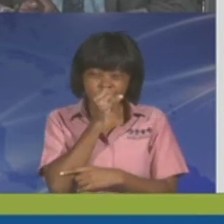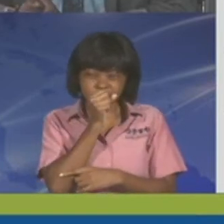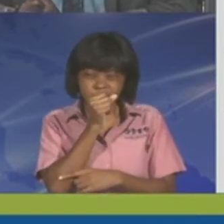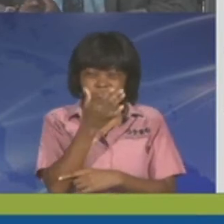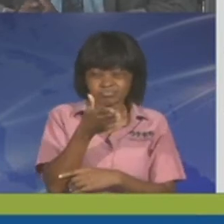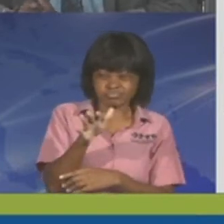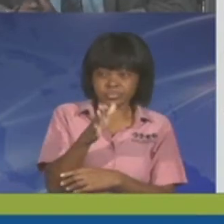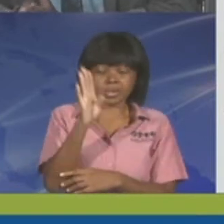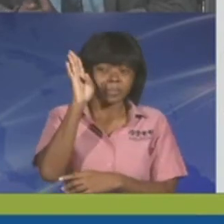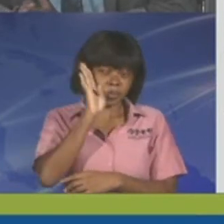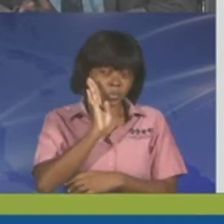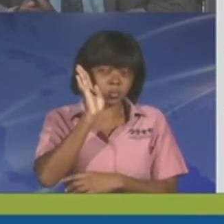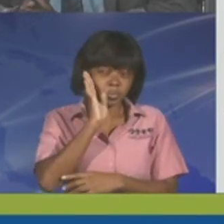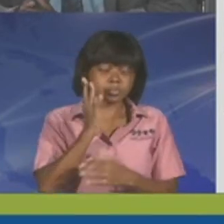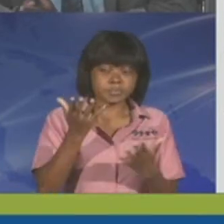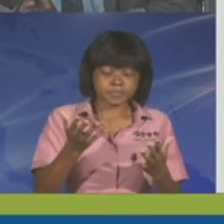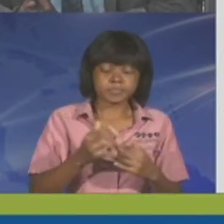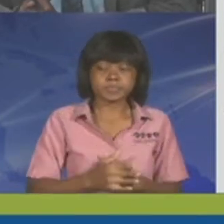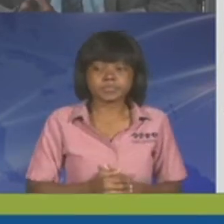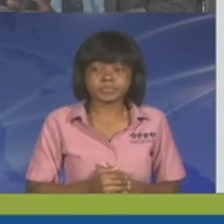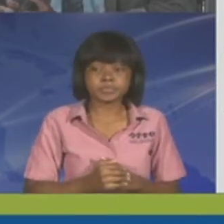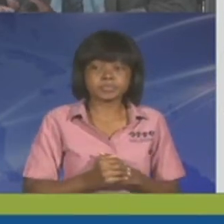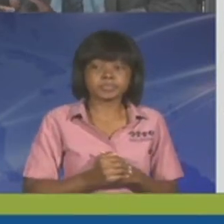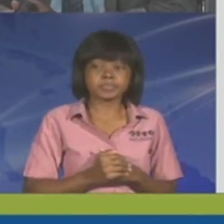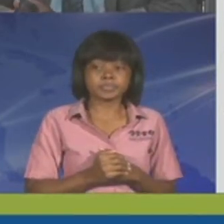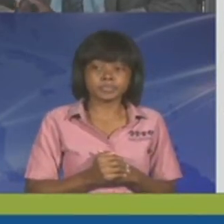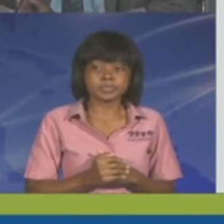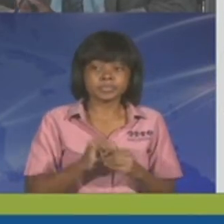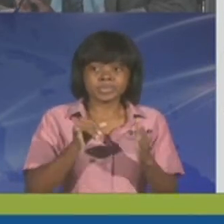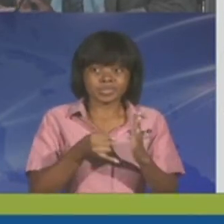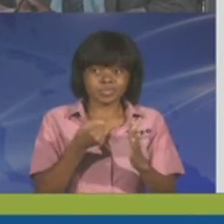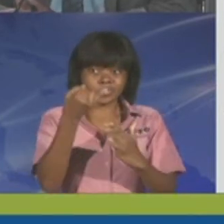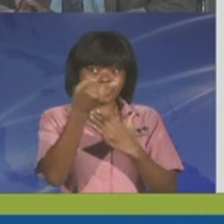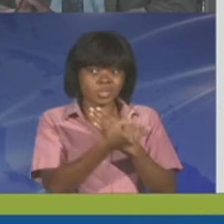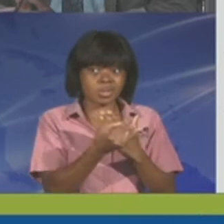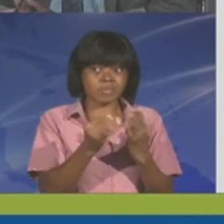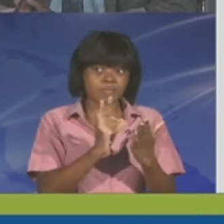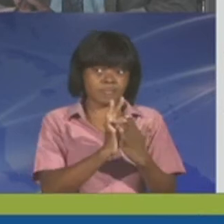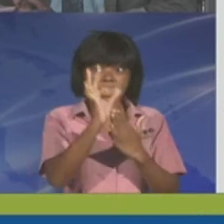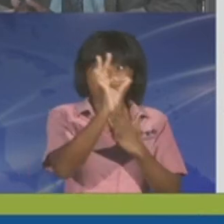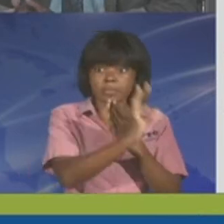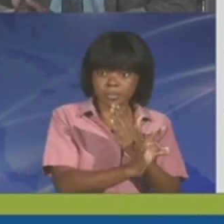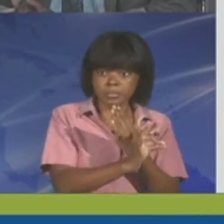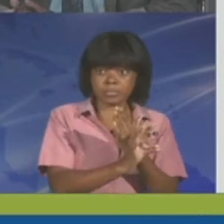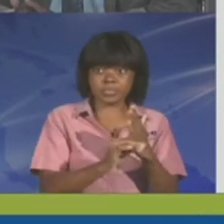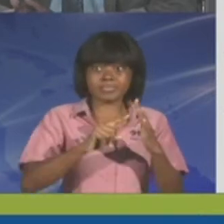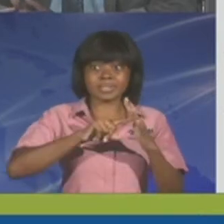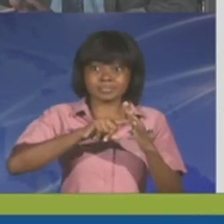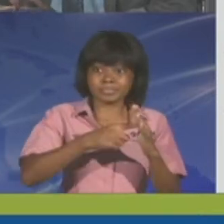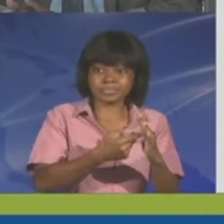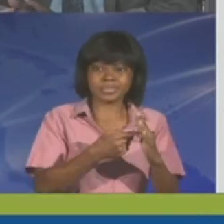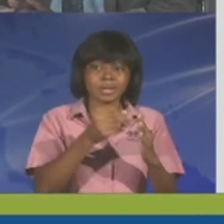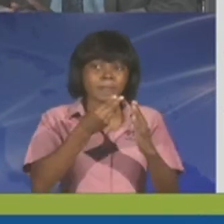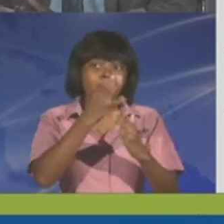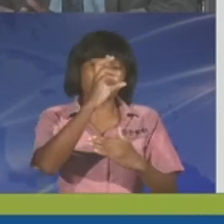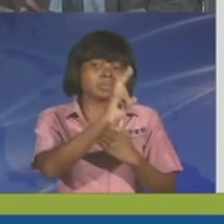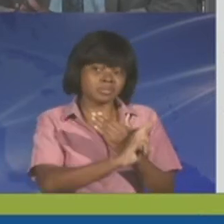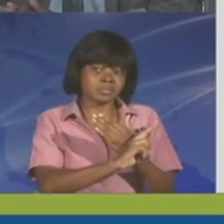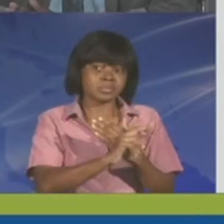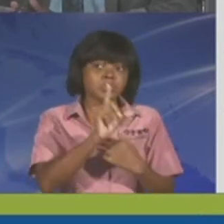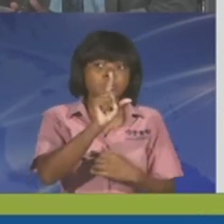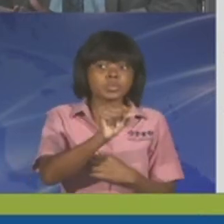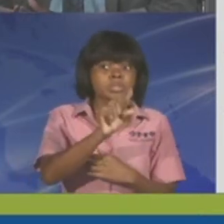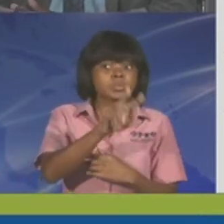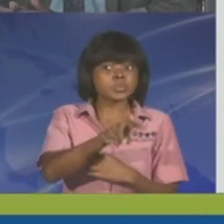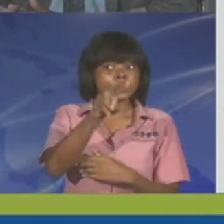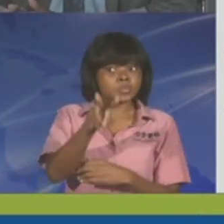it renders on your screen. And those are the months January, February, and the beginning of March 2022. And